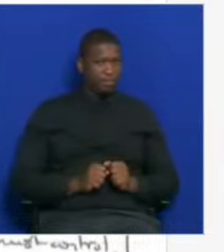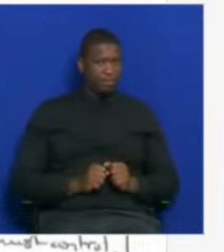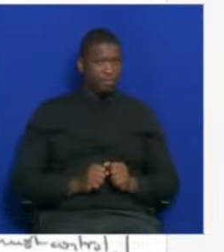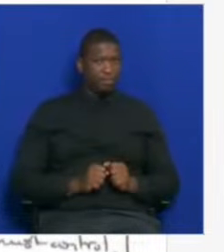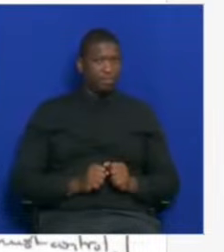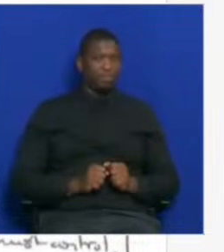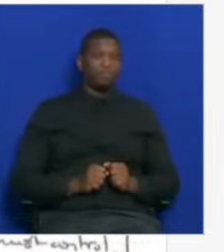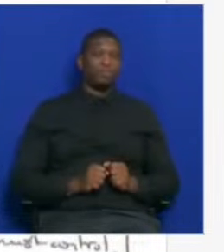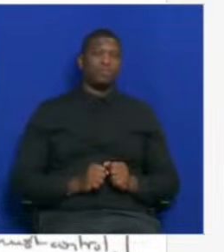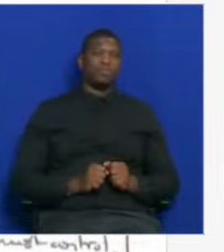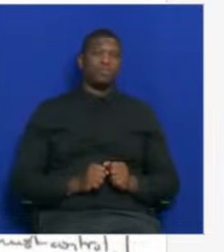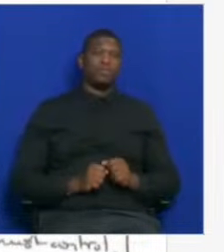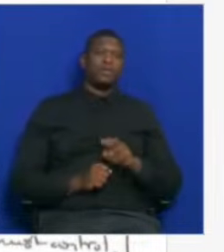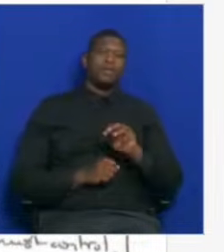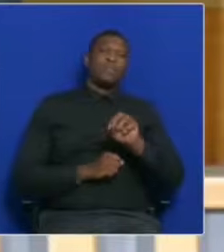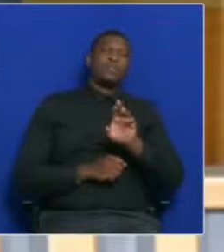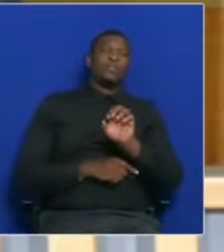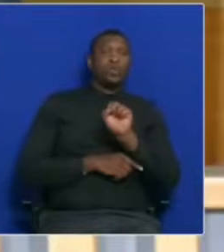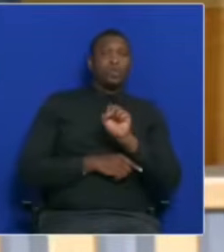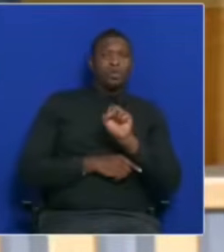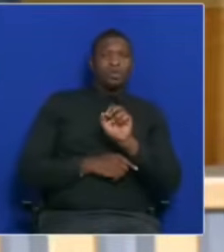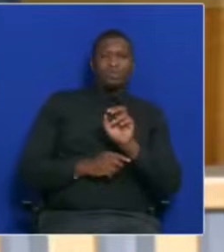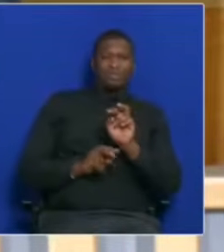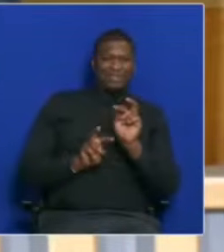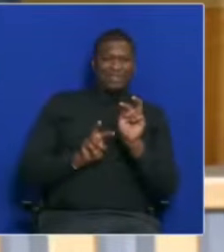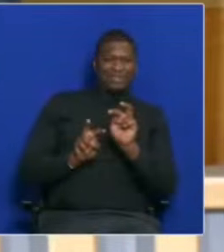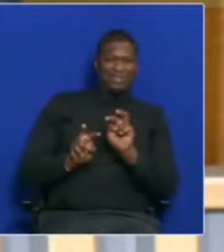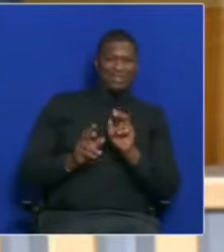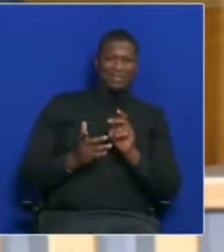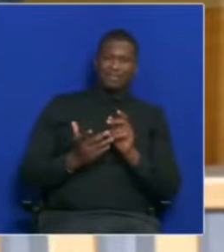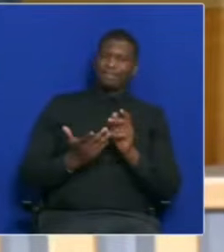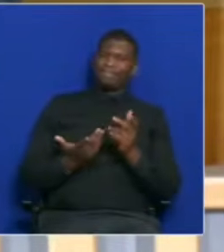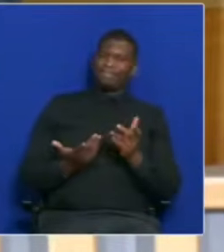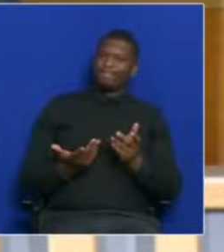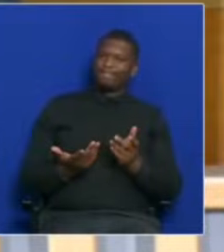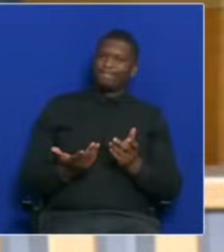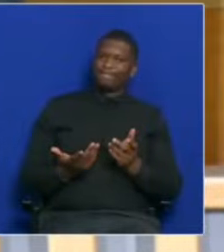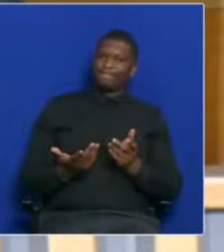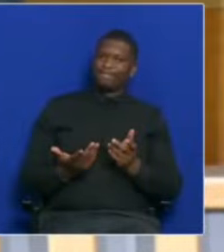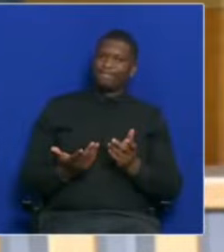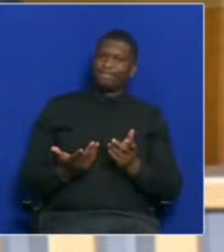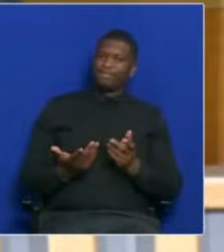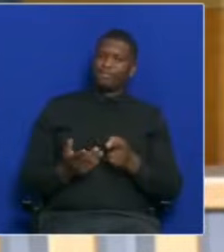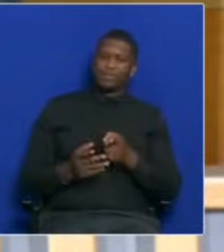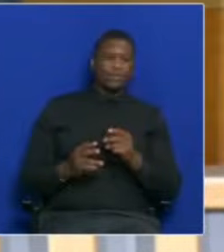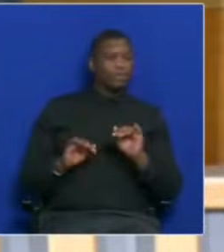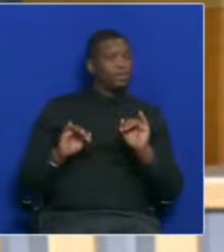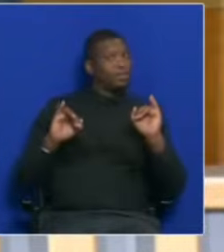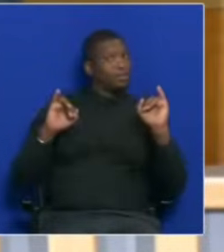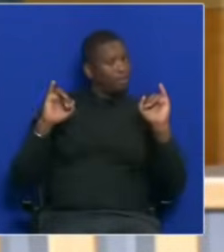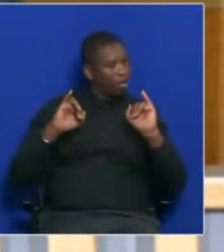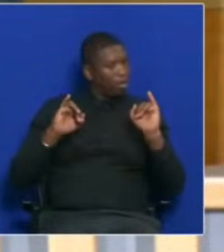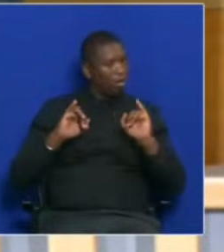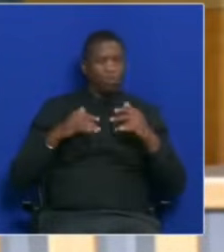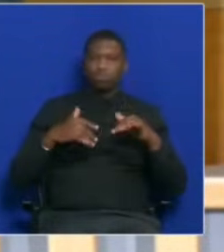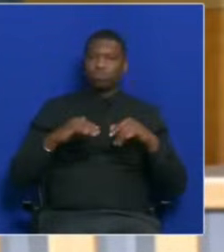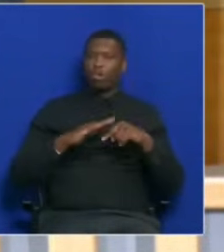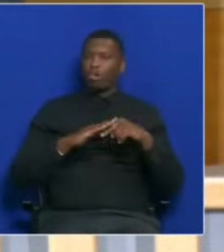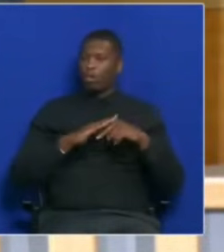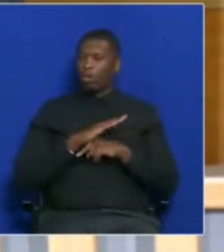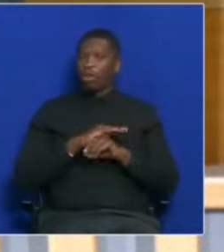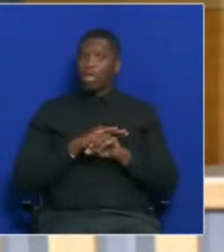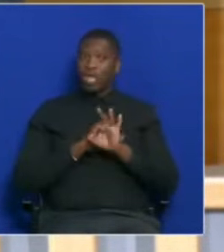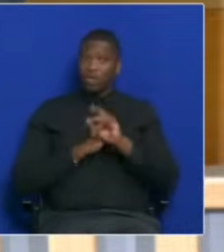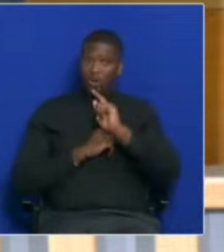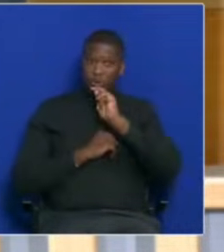Mr. Soko, it is of sufficient gravity and importance that if you were at that meeting,